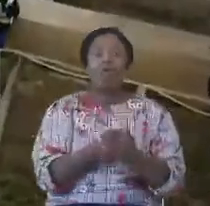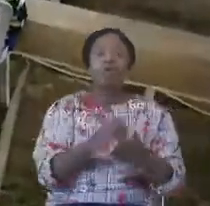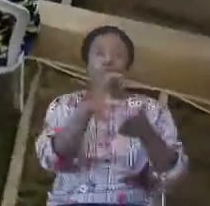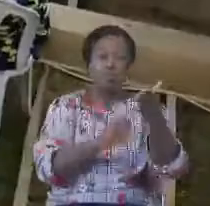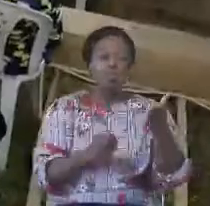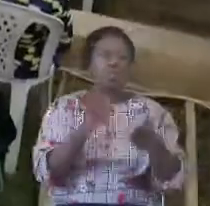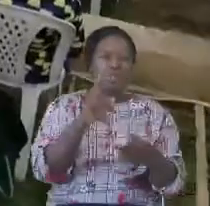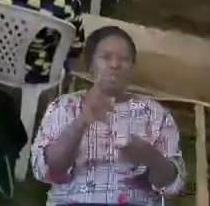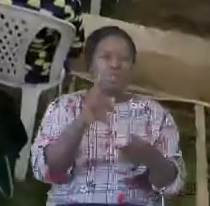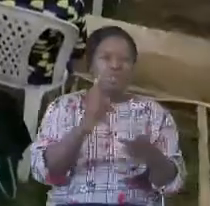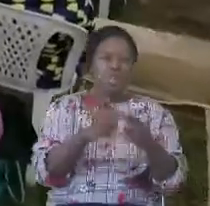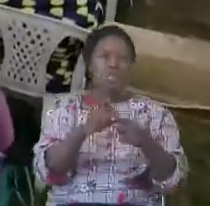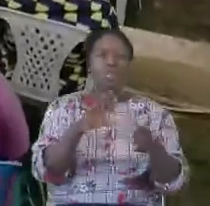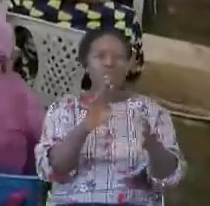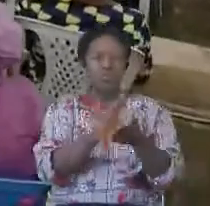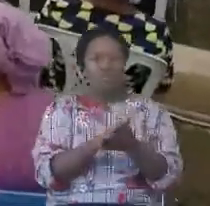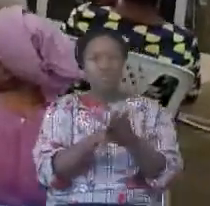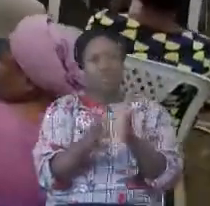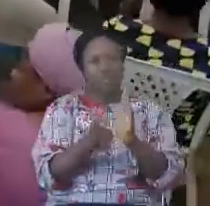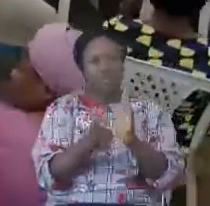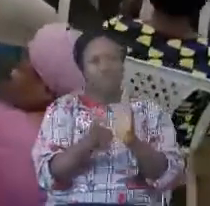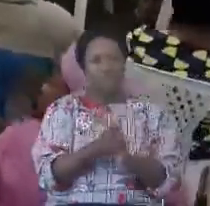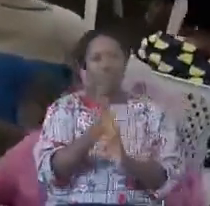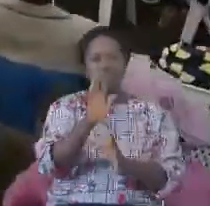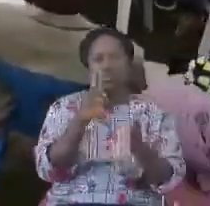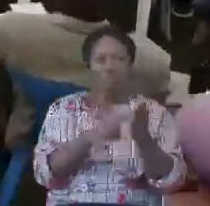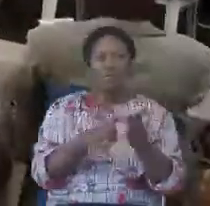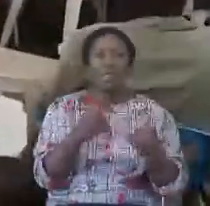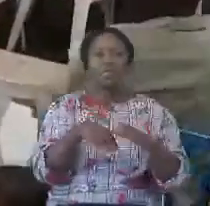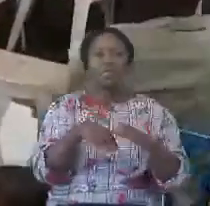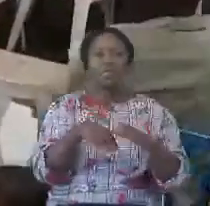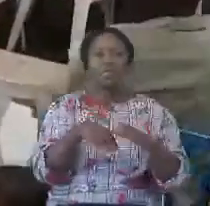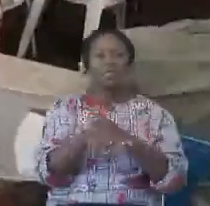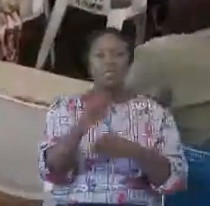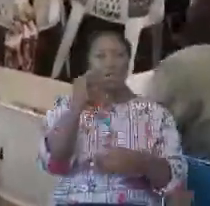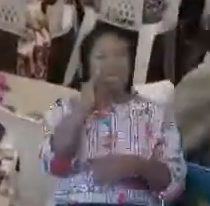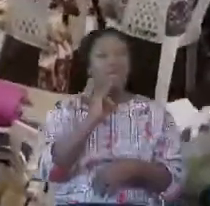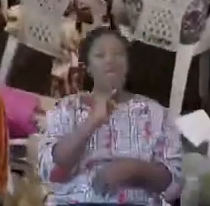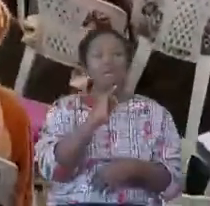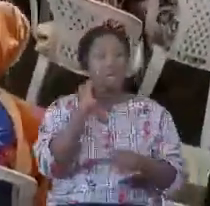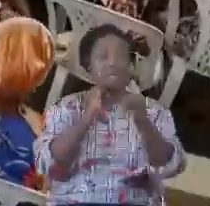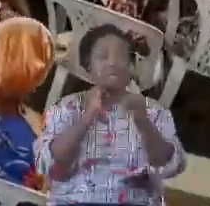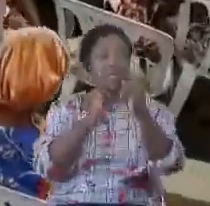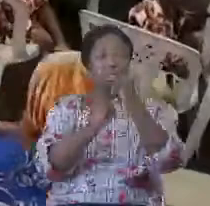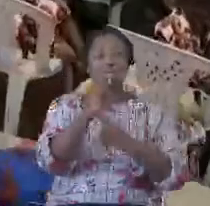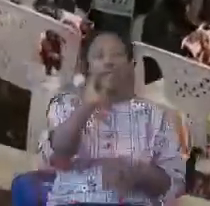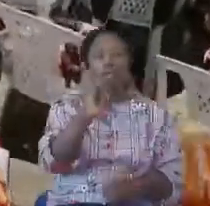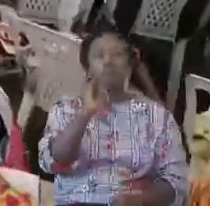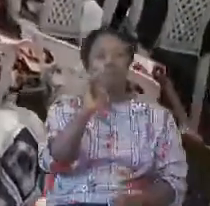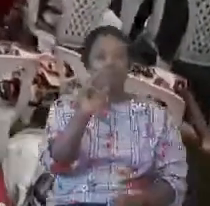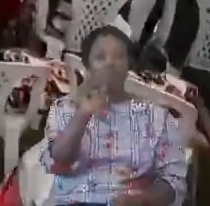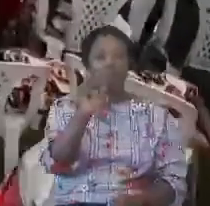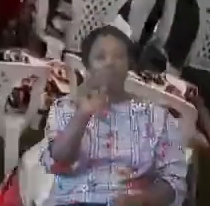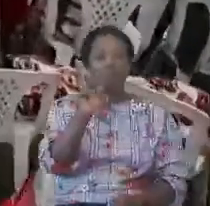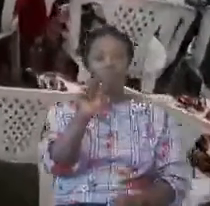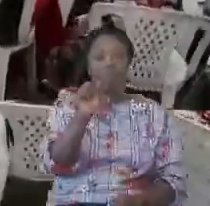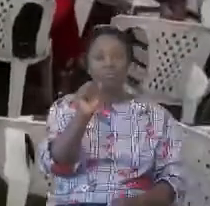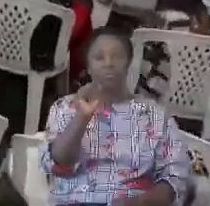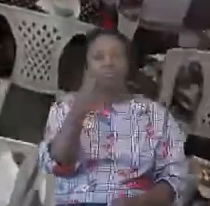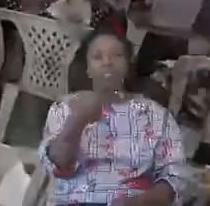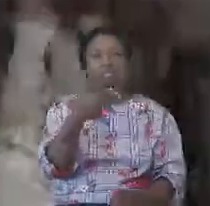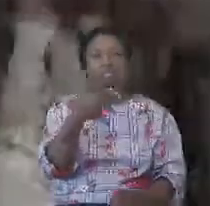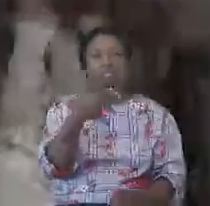of your sin, they are all removed. It became your substitute. Look at Isaiah